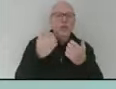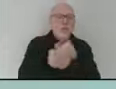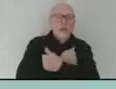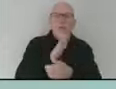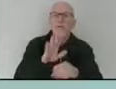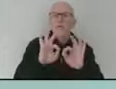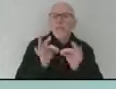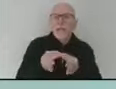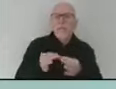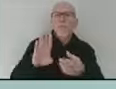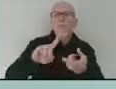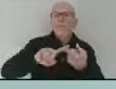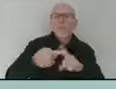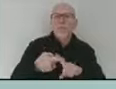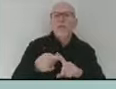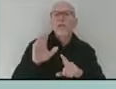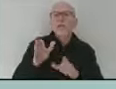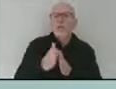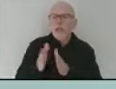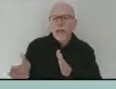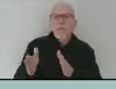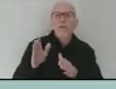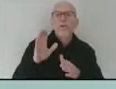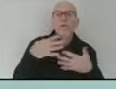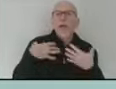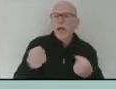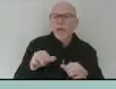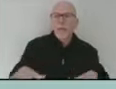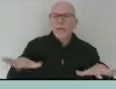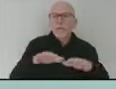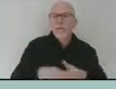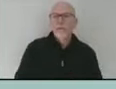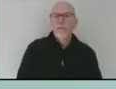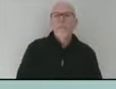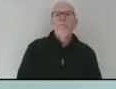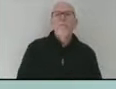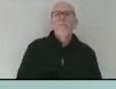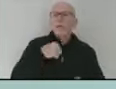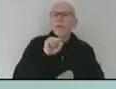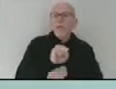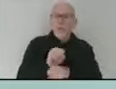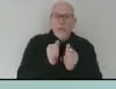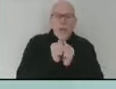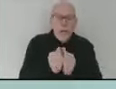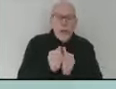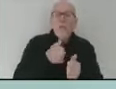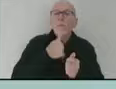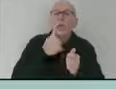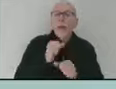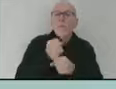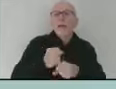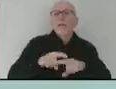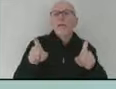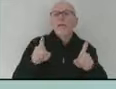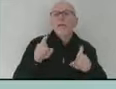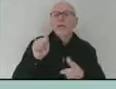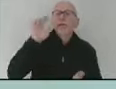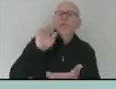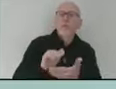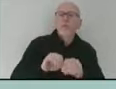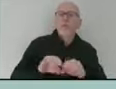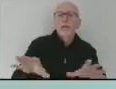your friends, and your neighbors' health and well-being. If we can all work together, we can make a difference and slow this spread.